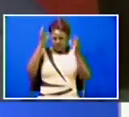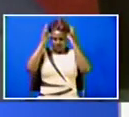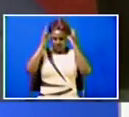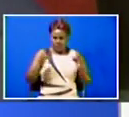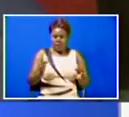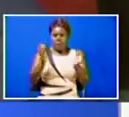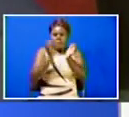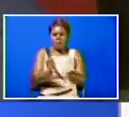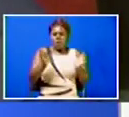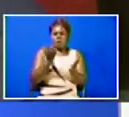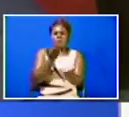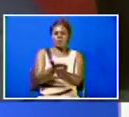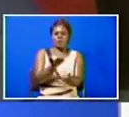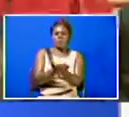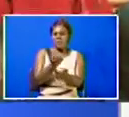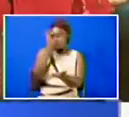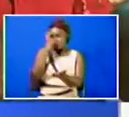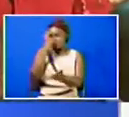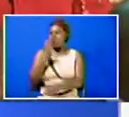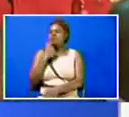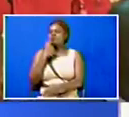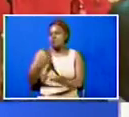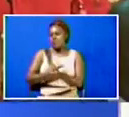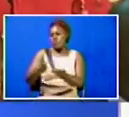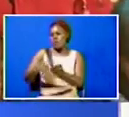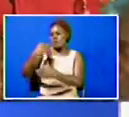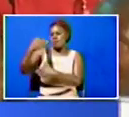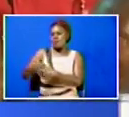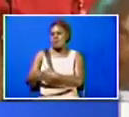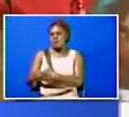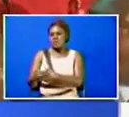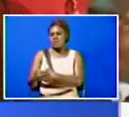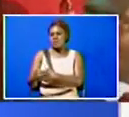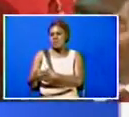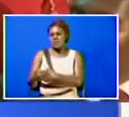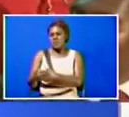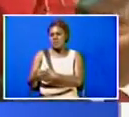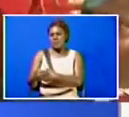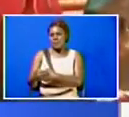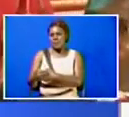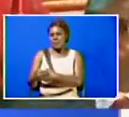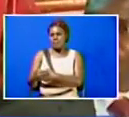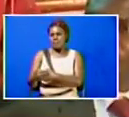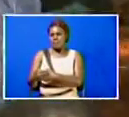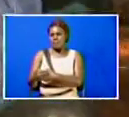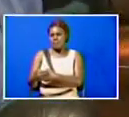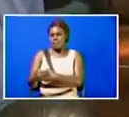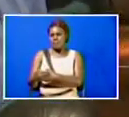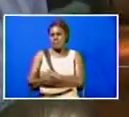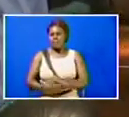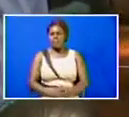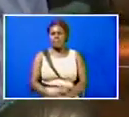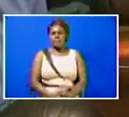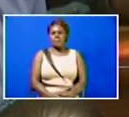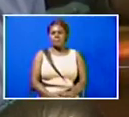on bail applications by the suspects on Tuesday next week, with pre-trials set to commence the following day. Hussein Mohammed, KTN